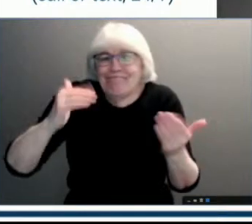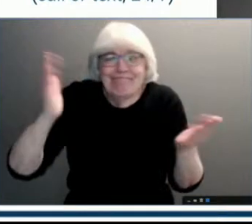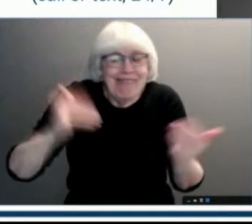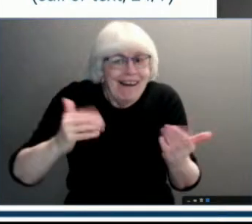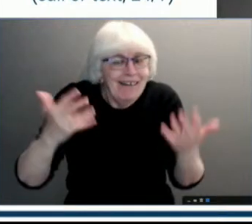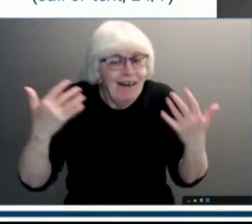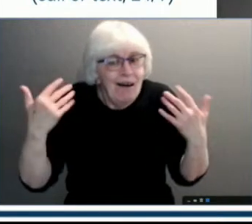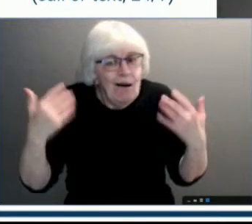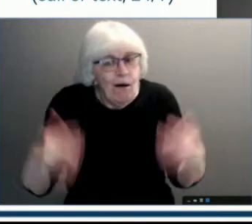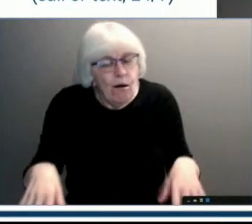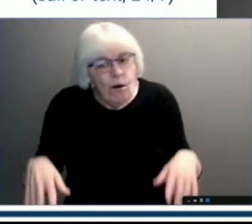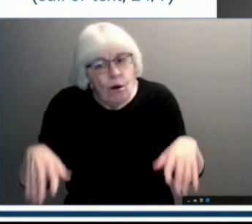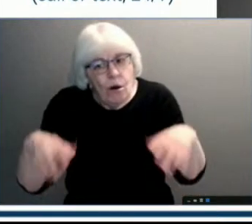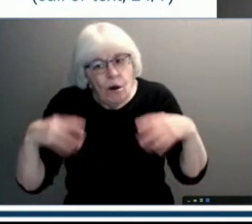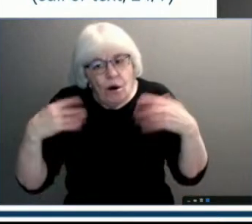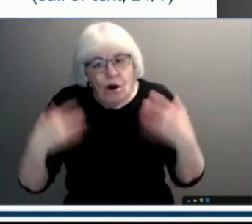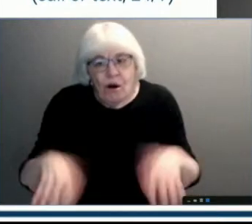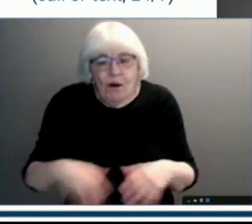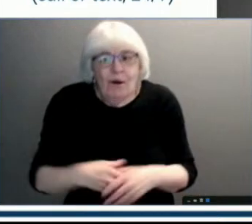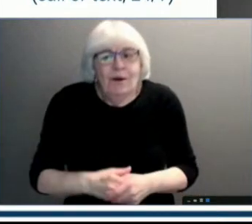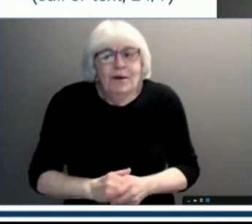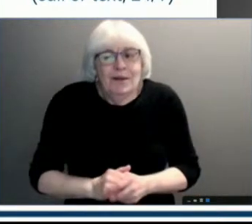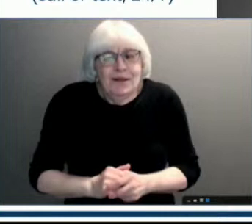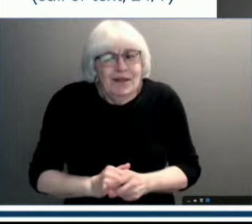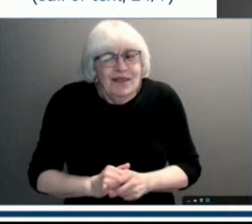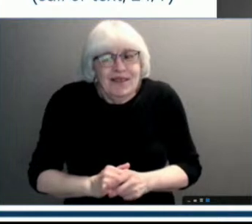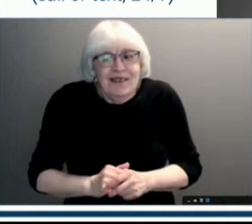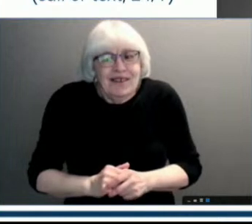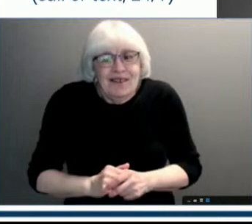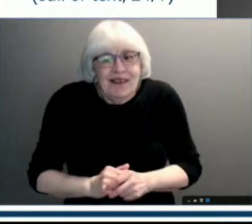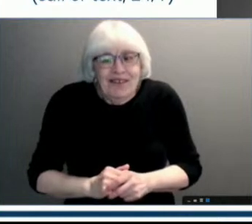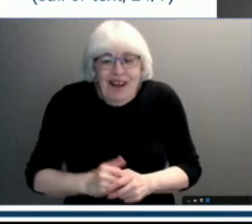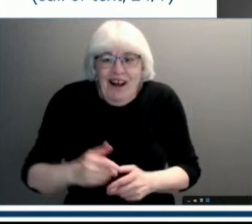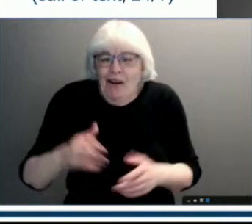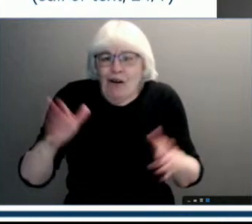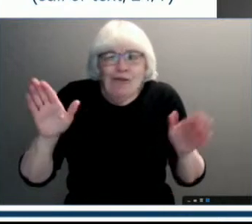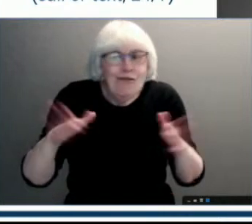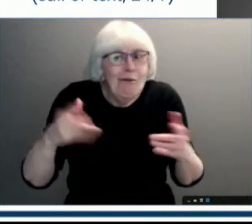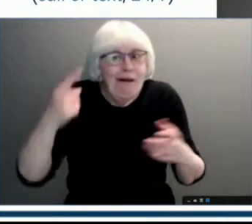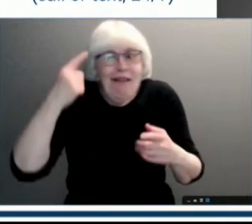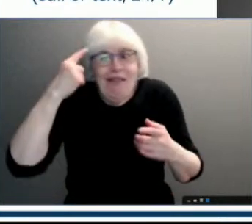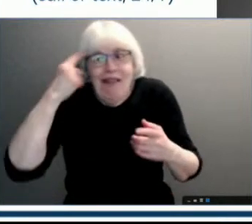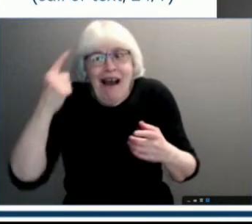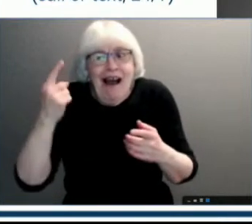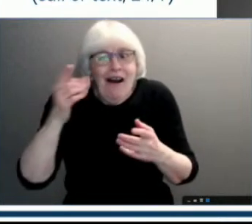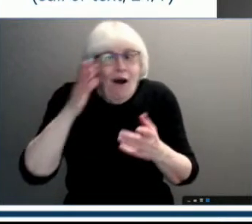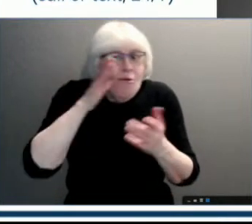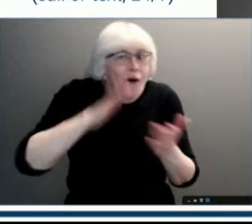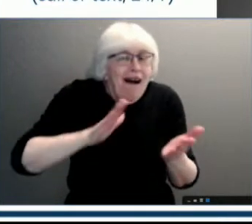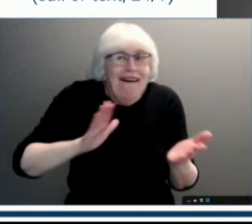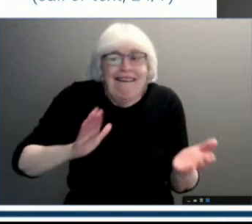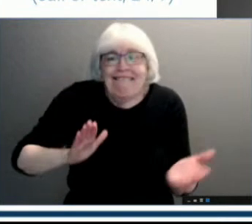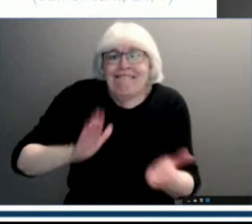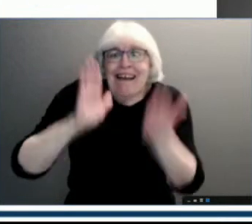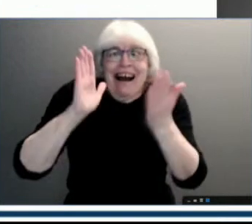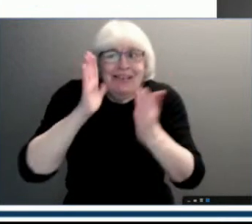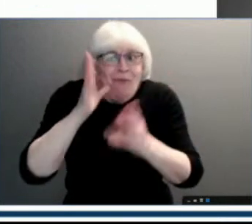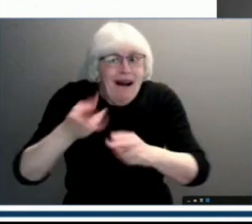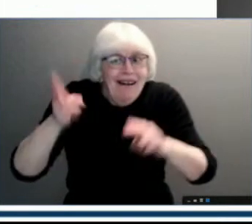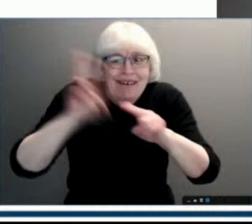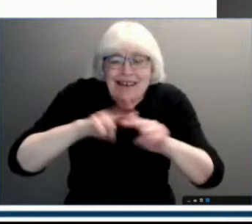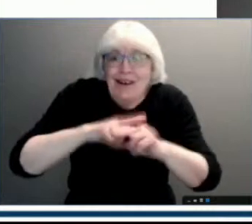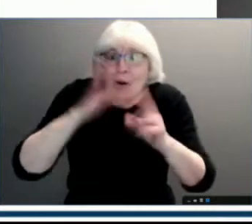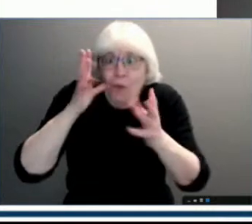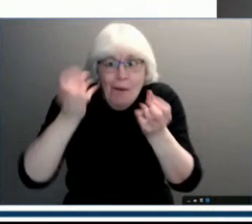measures. No one dreamed that after all this time we'd be facing our highest case numbers yet. But I'm also not